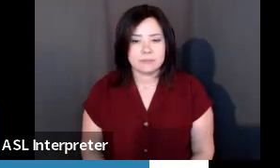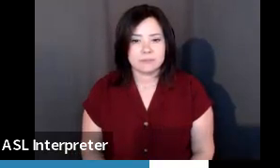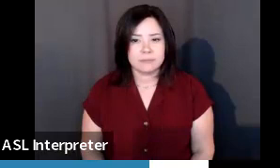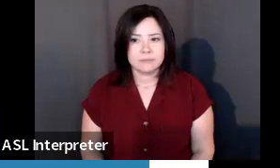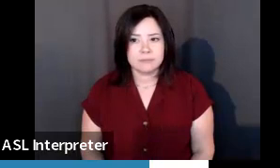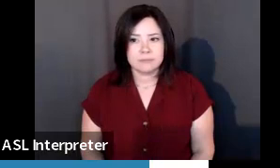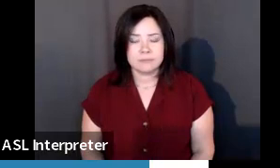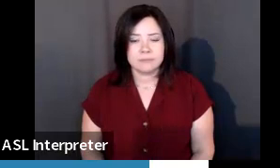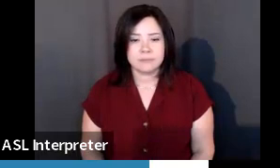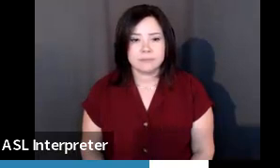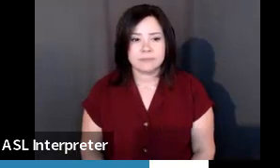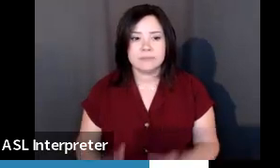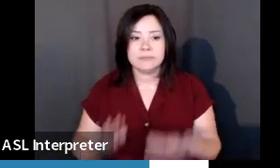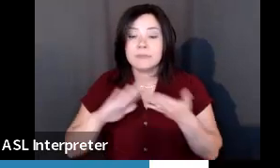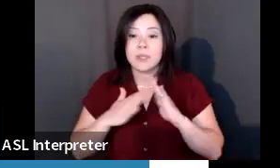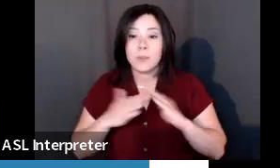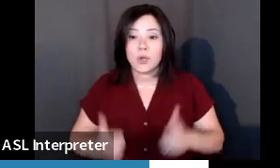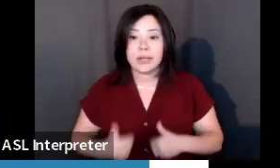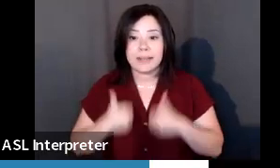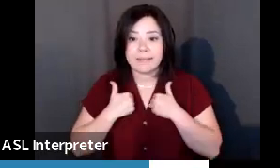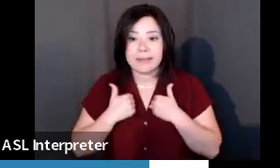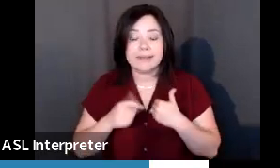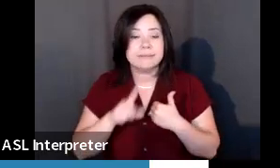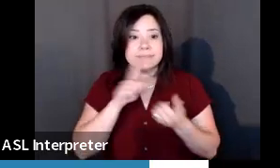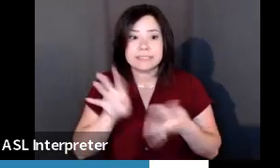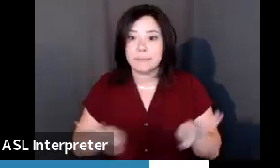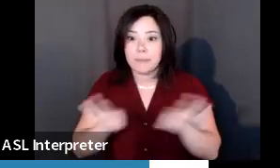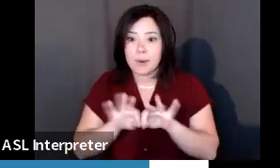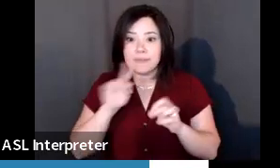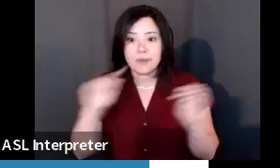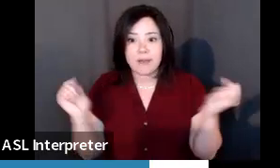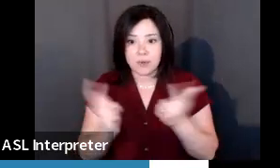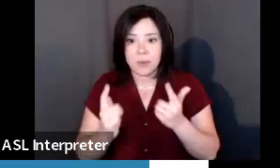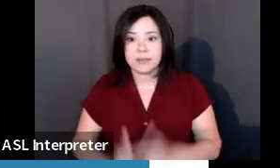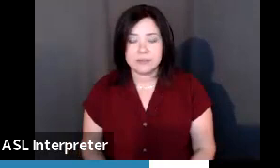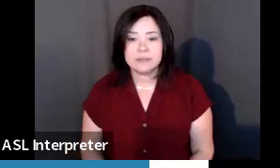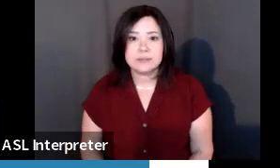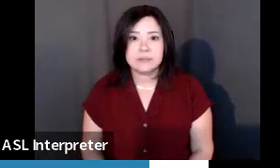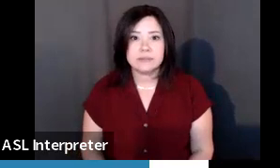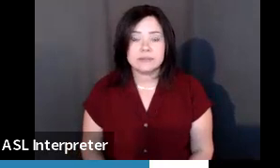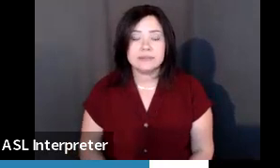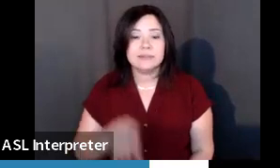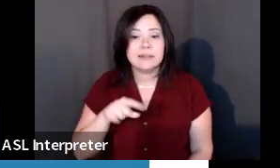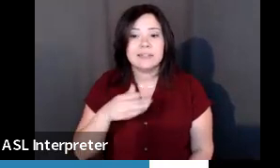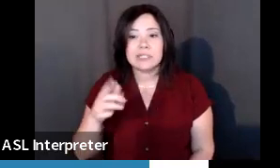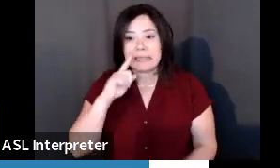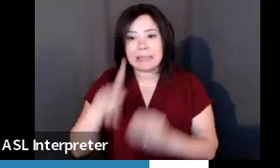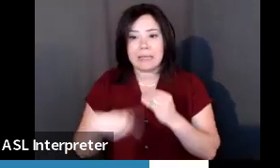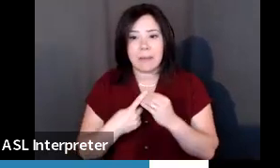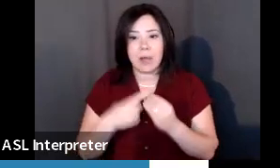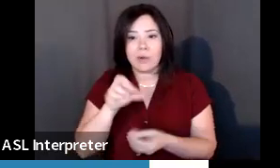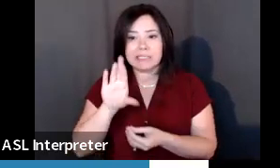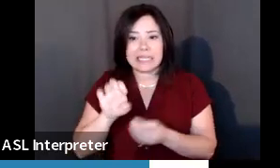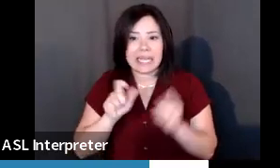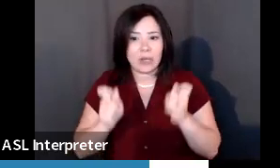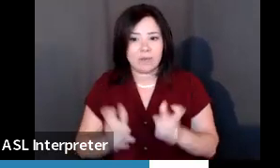All right, community living, super important for everyone. And these are just things to think about as a caregiver.